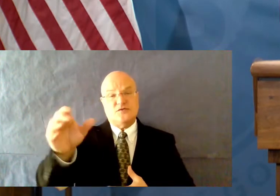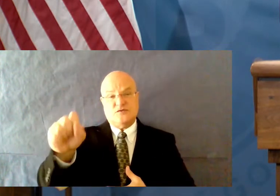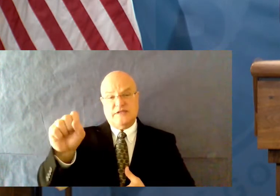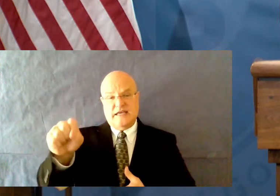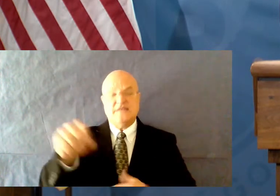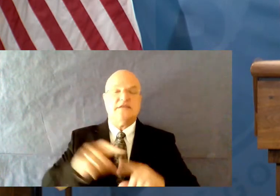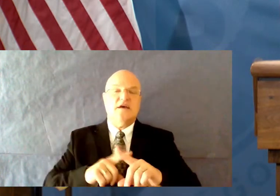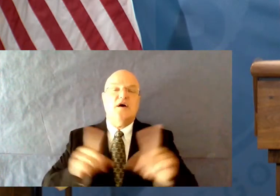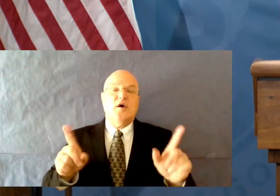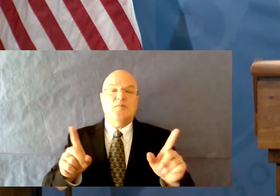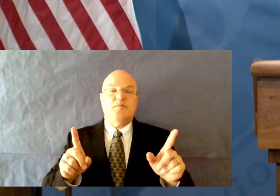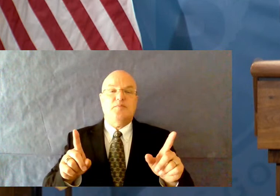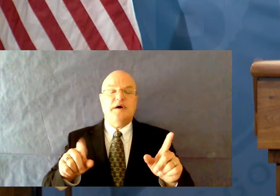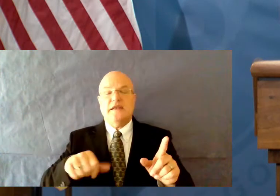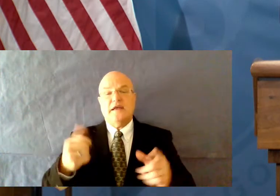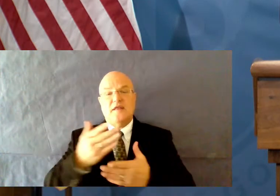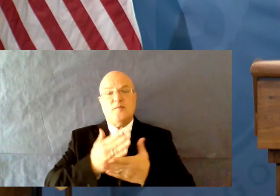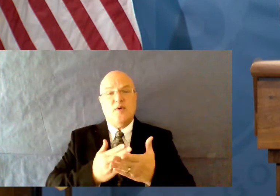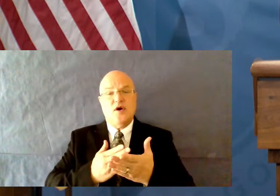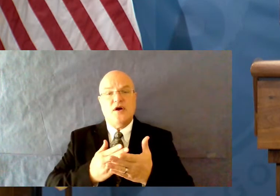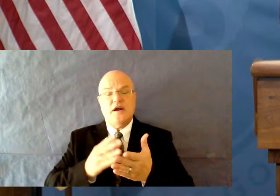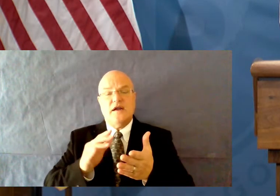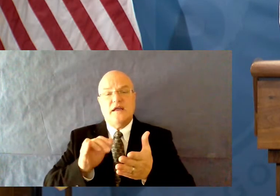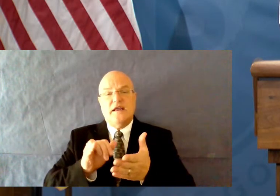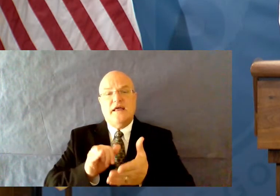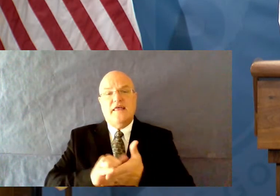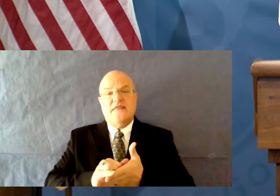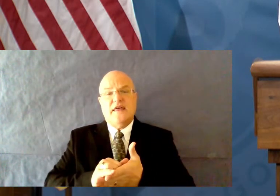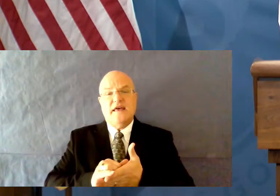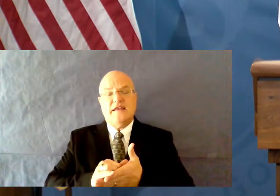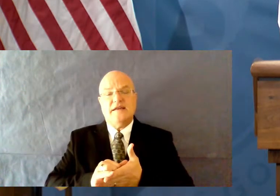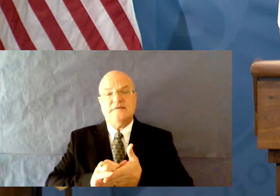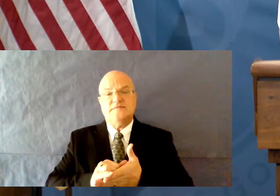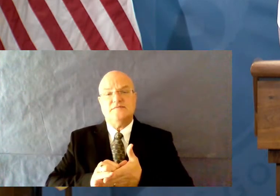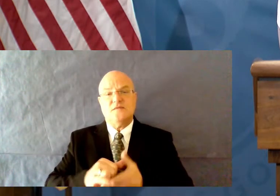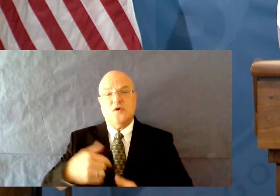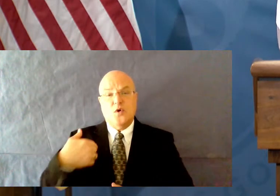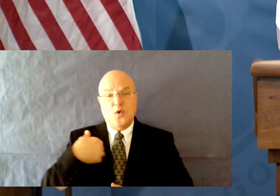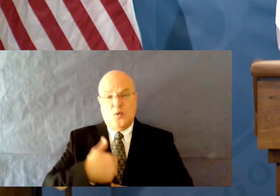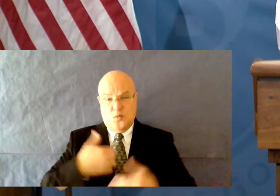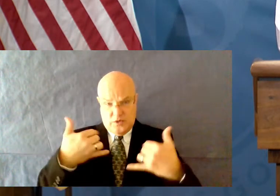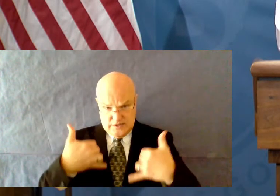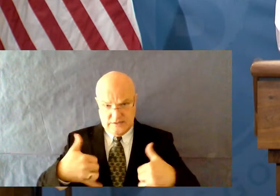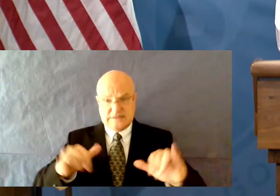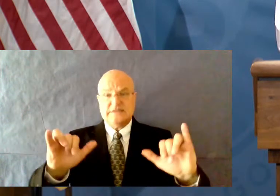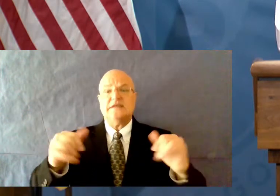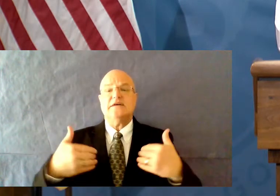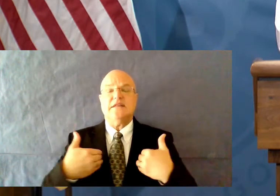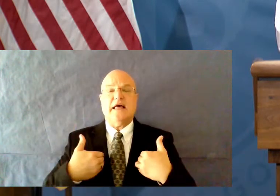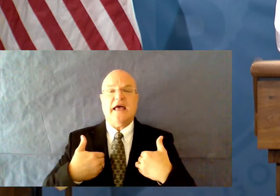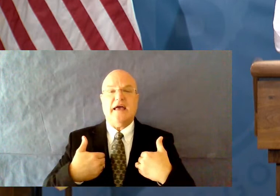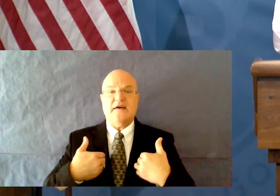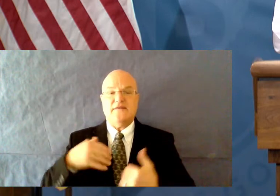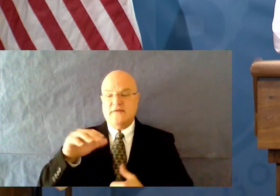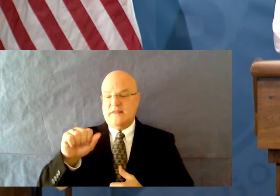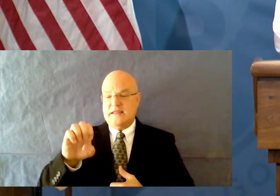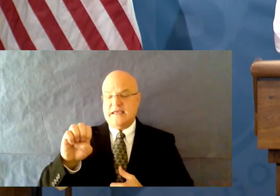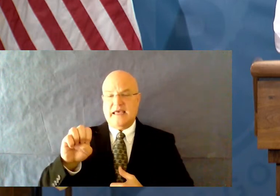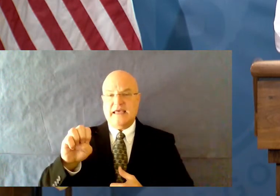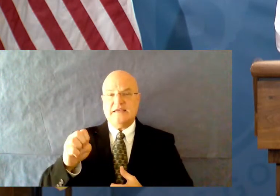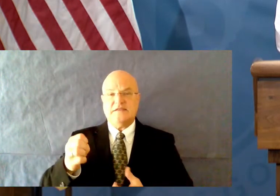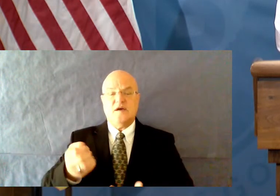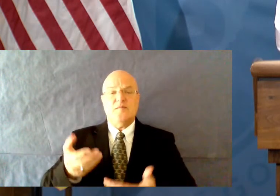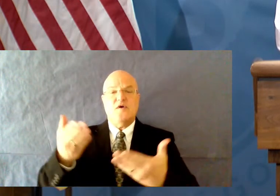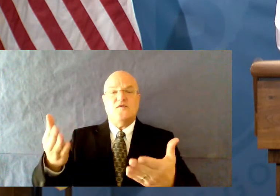And then the other part of it is the fact that we still have the case before the United States